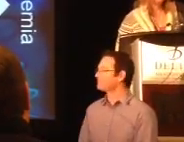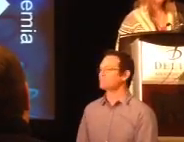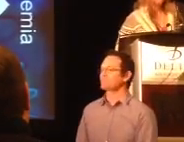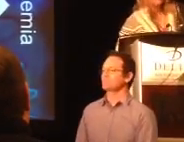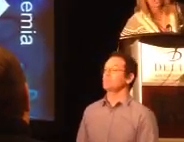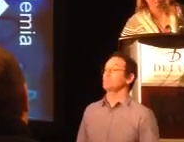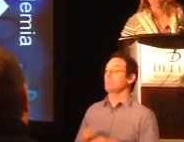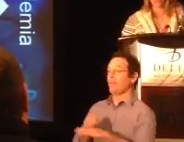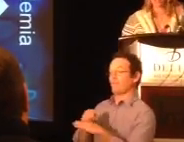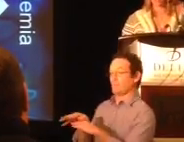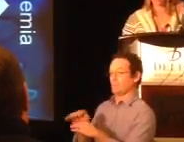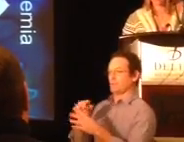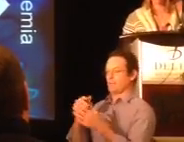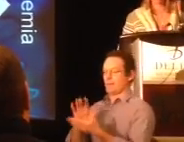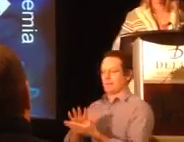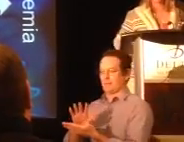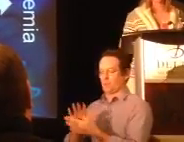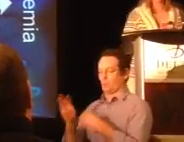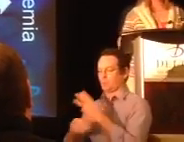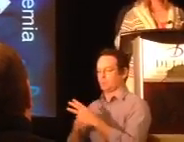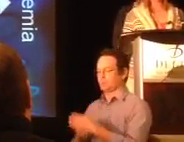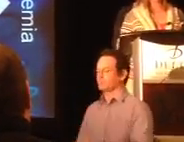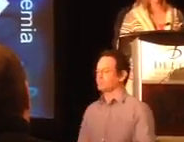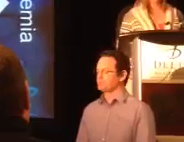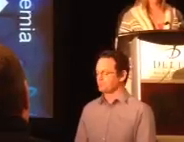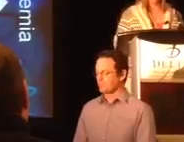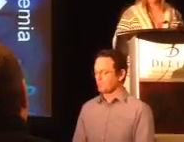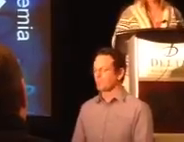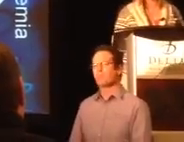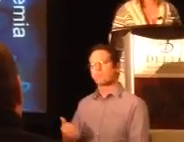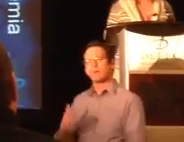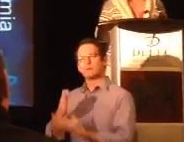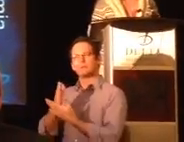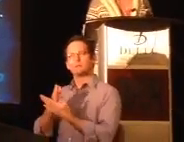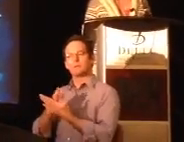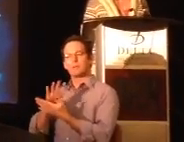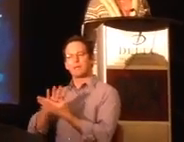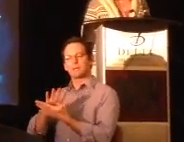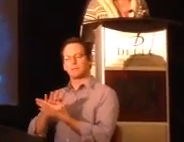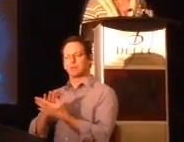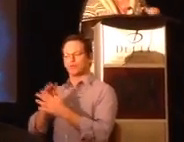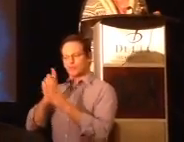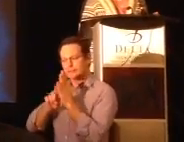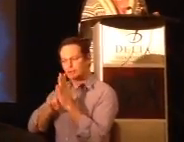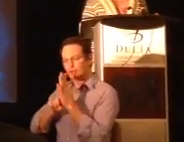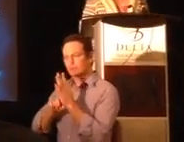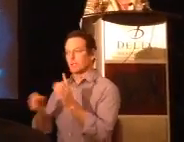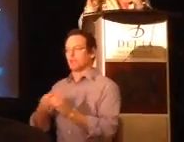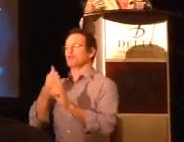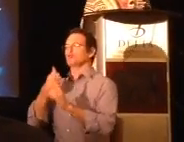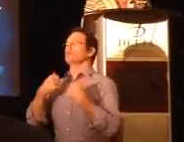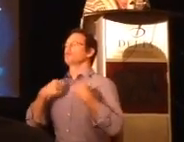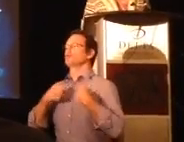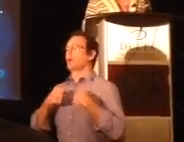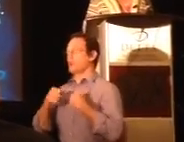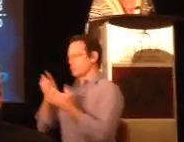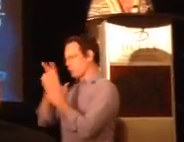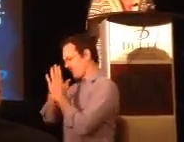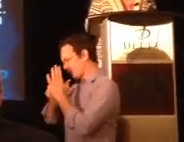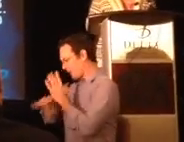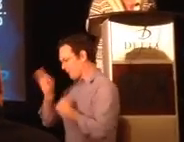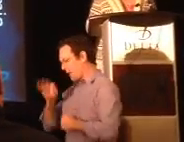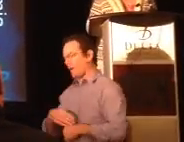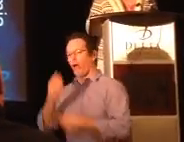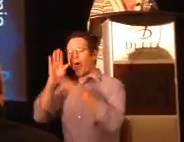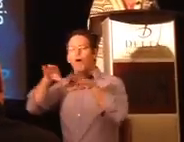Some traditional educational research tends to look at many educators and generalizes. This is how you do it, and if you follow this recipe, you will